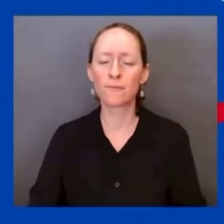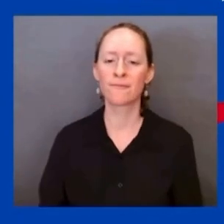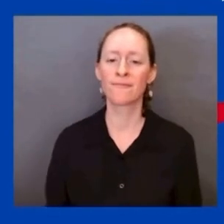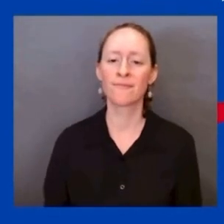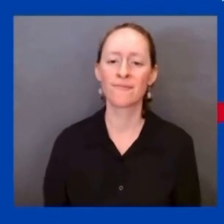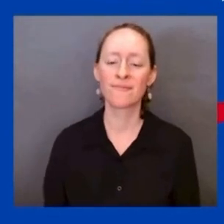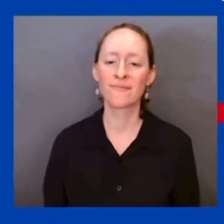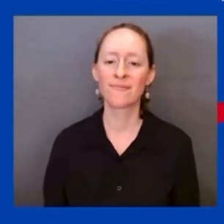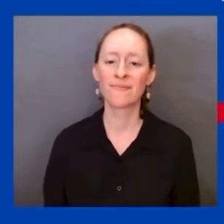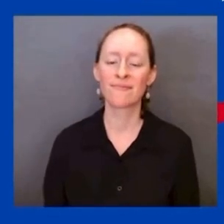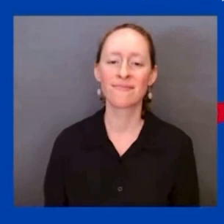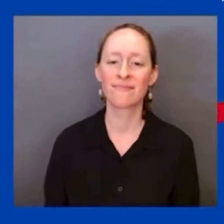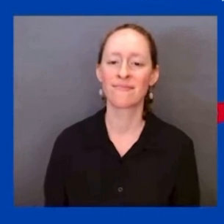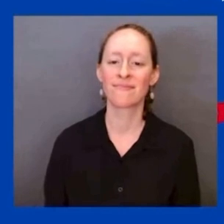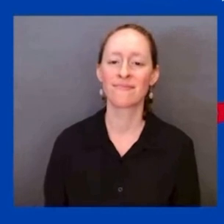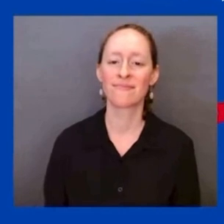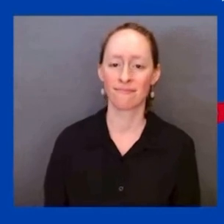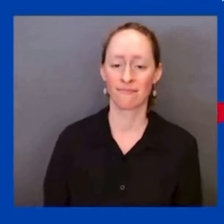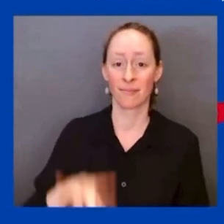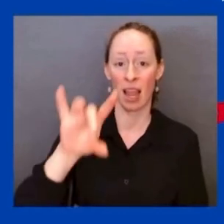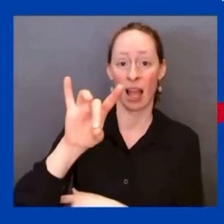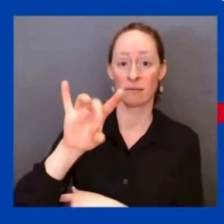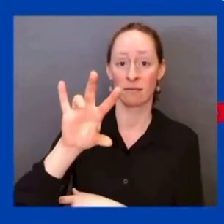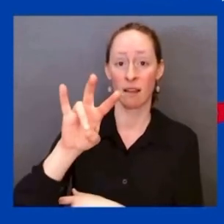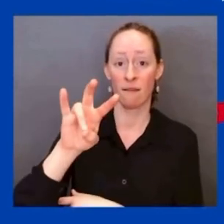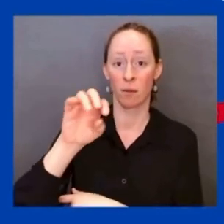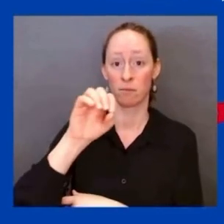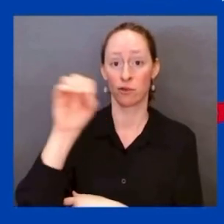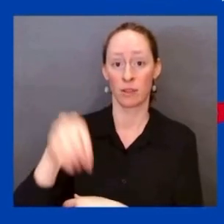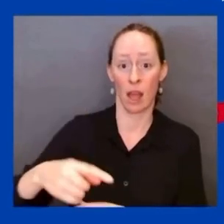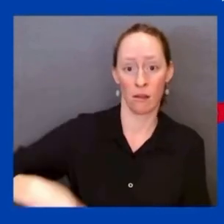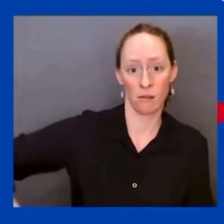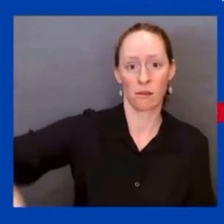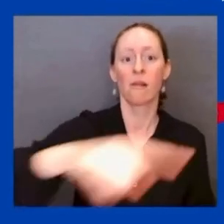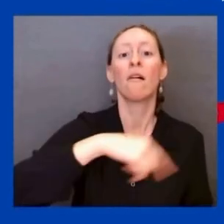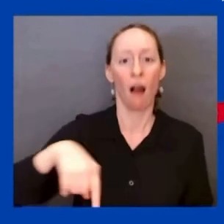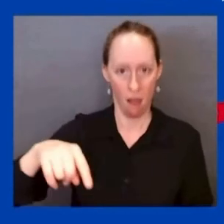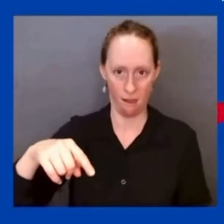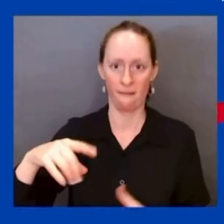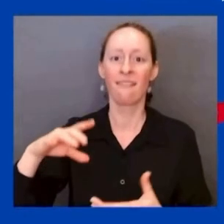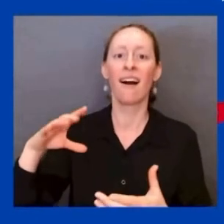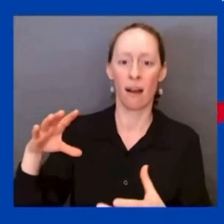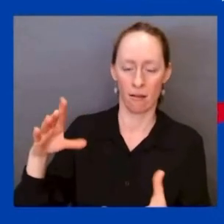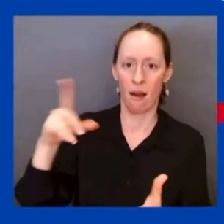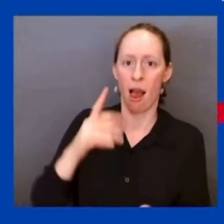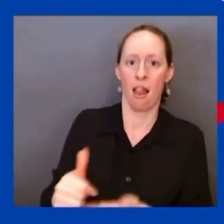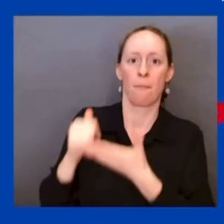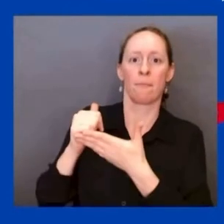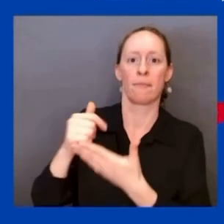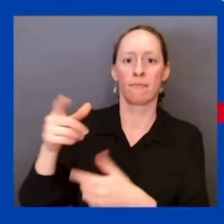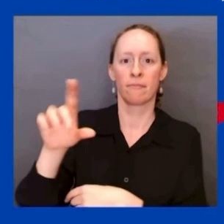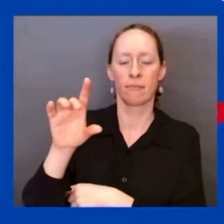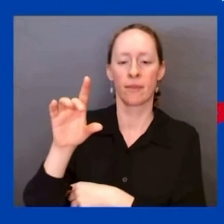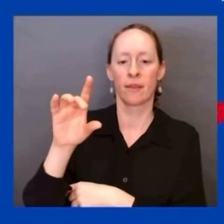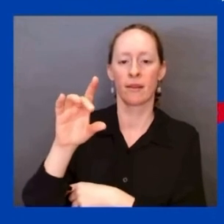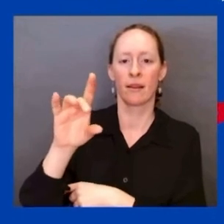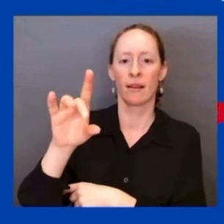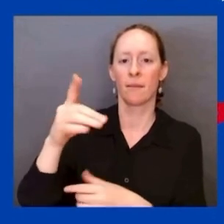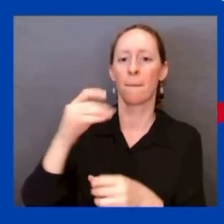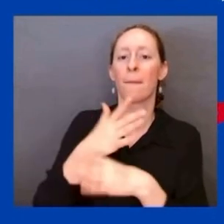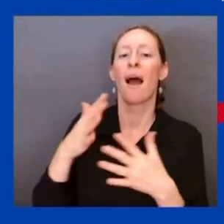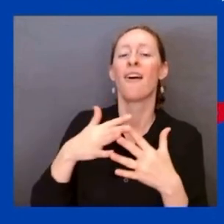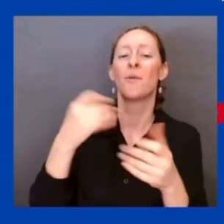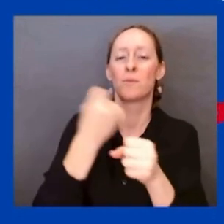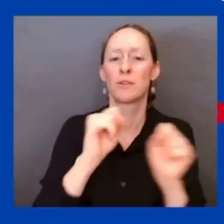American Rescue Plan to help students recover academically and to address mental health crisis facing so many of our young people as